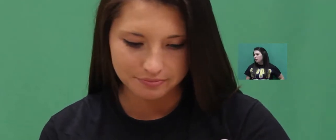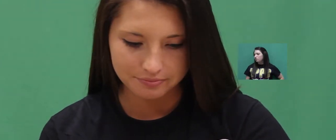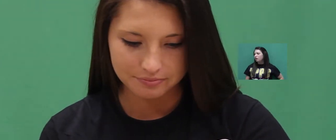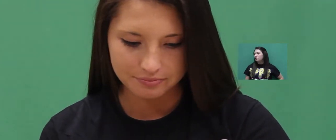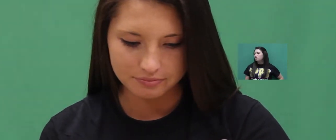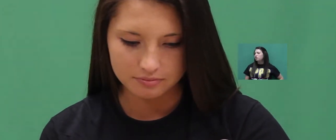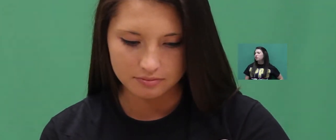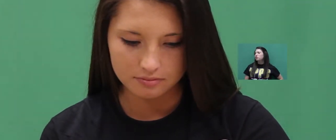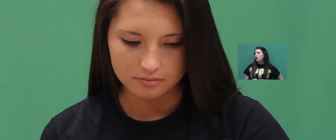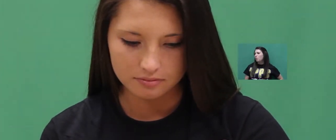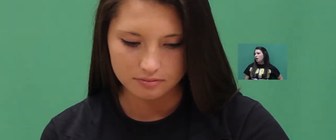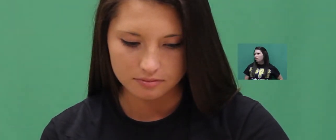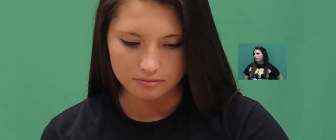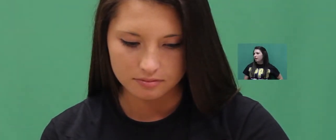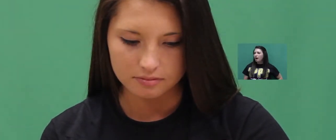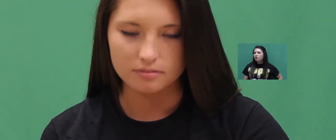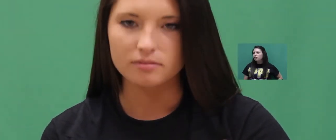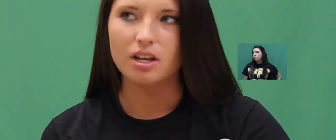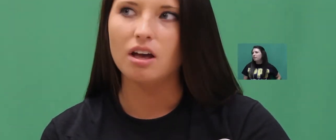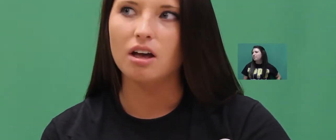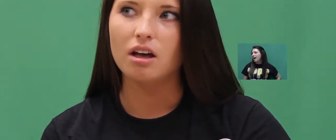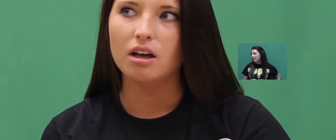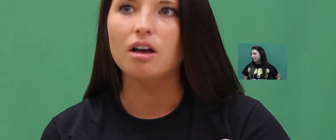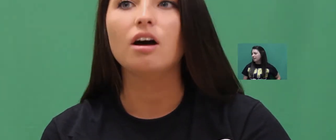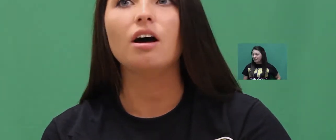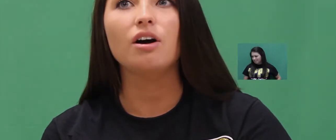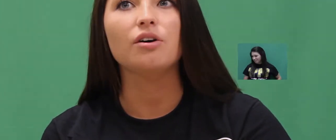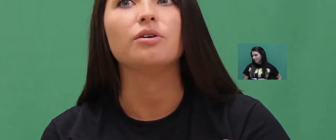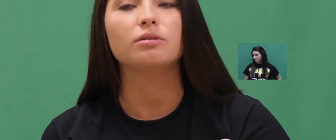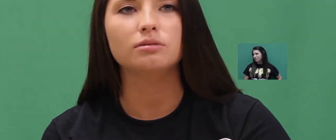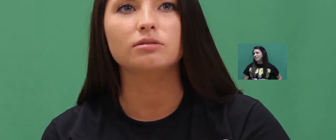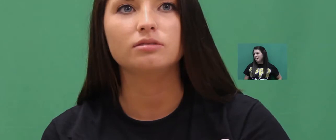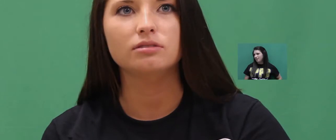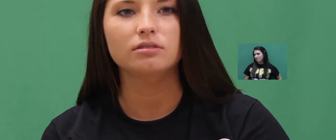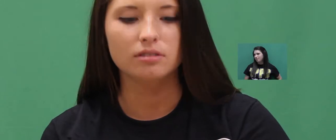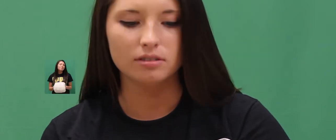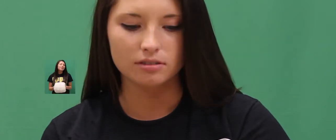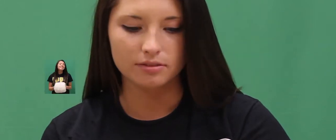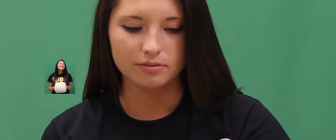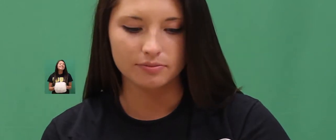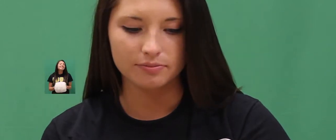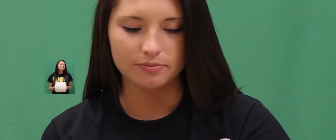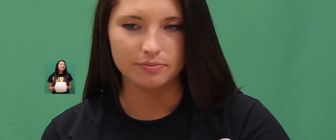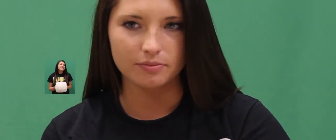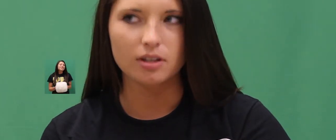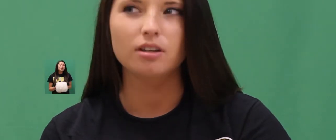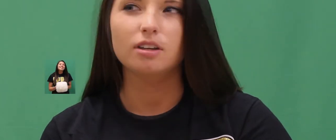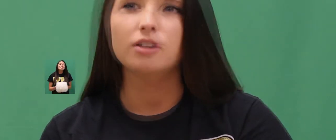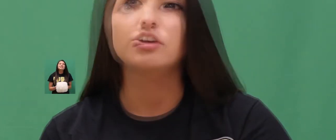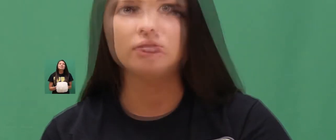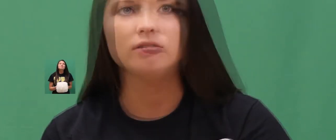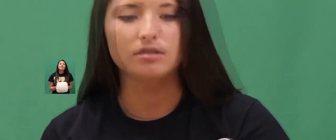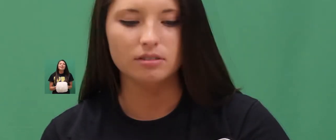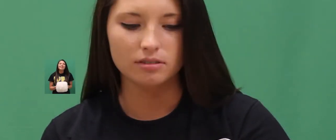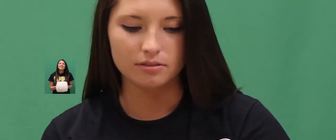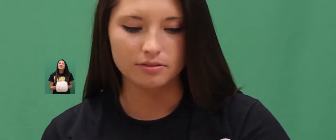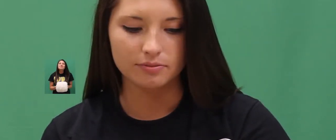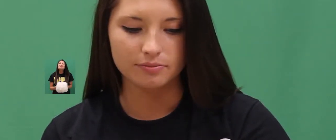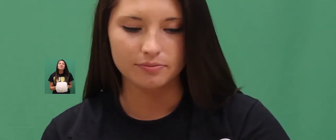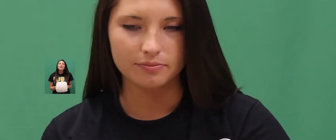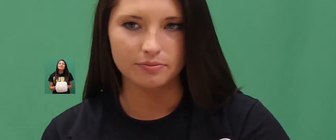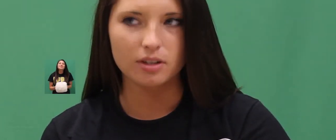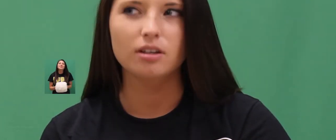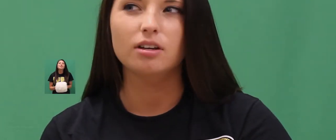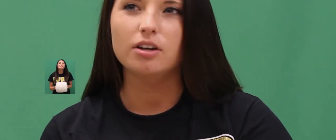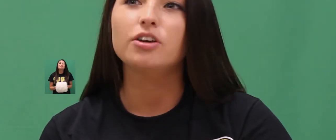McKensie. Johnny is so ugly. How could you look at that and kiss him every day? McKensie, Johnny is a good boy, and he